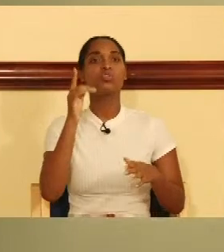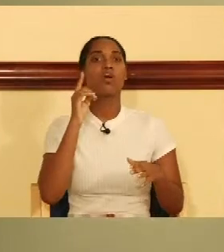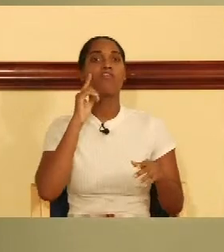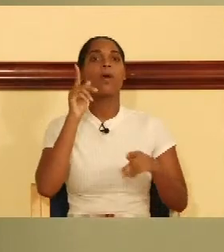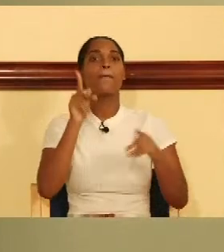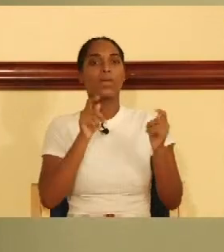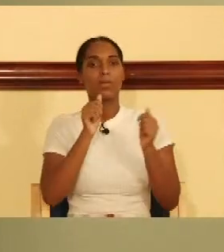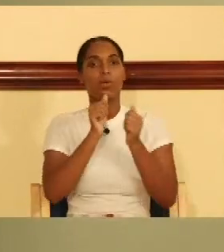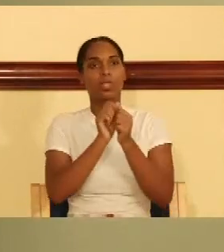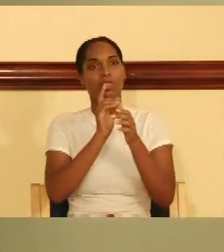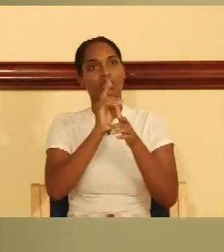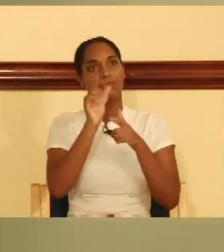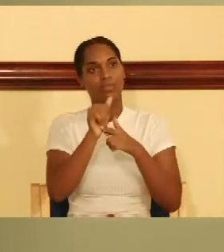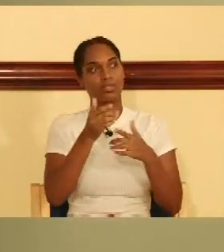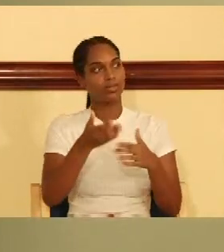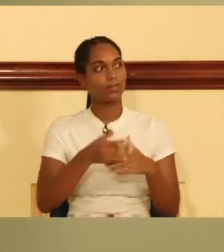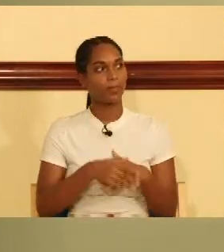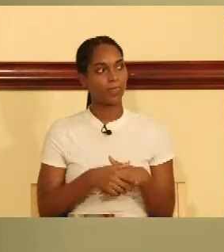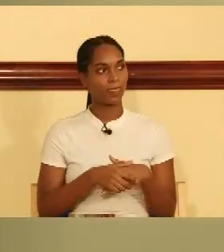with disabilities.